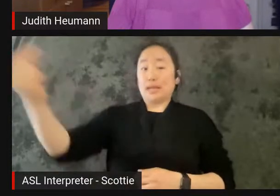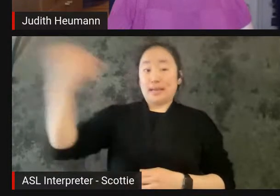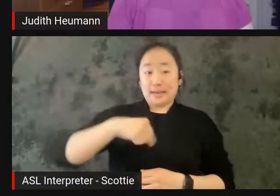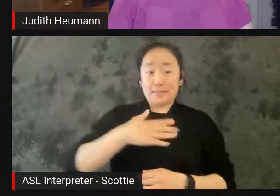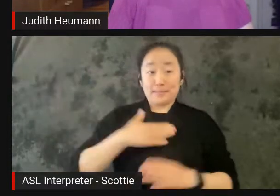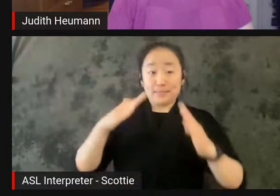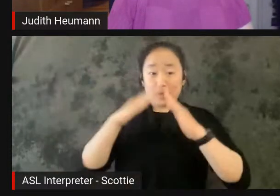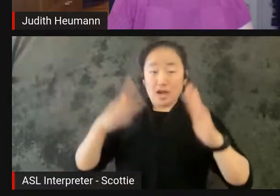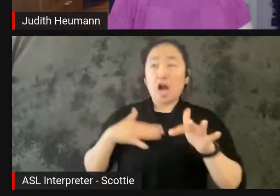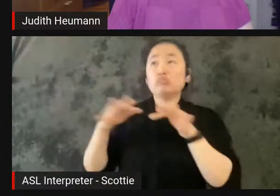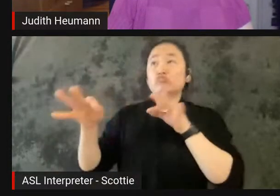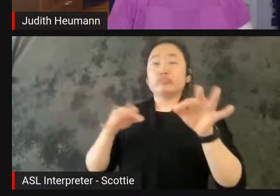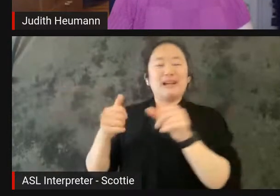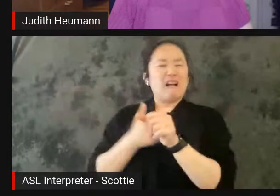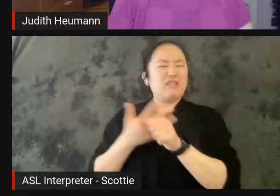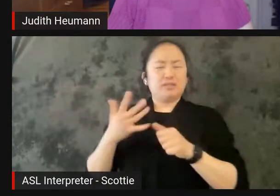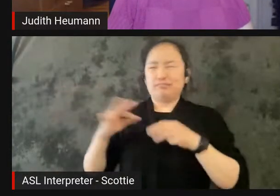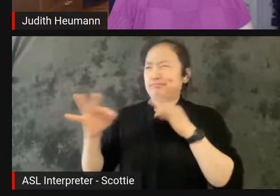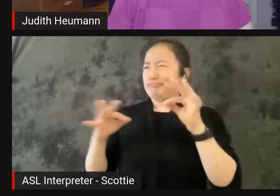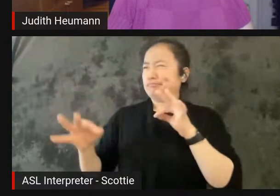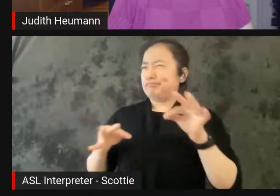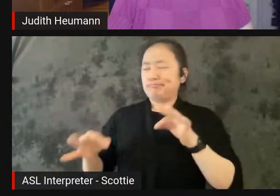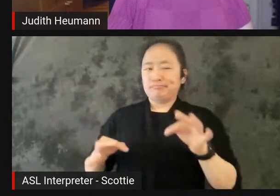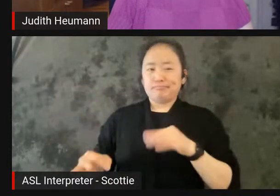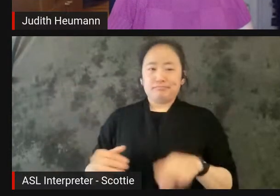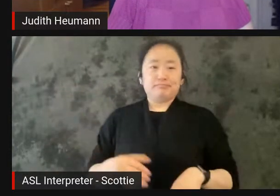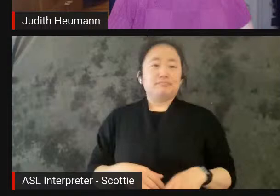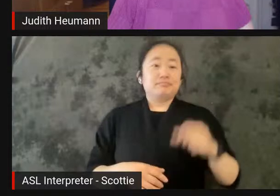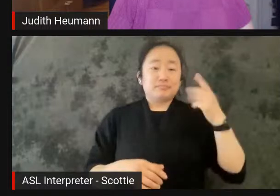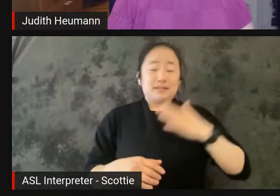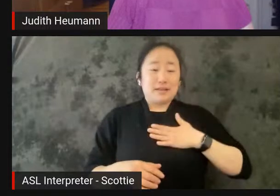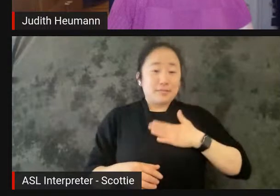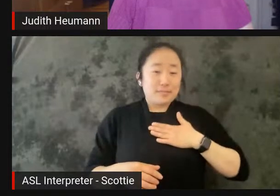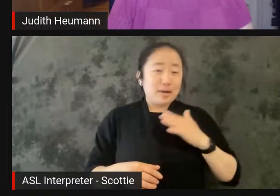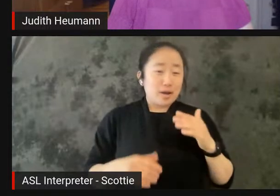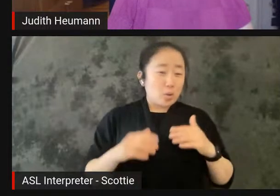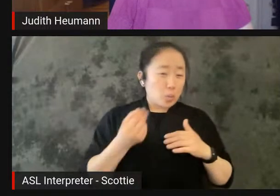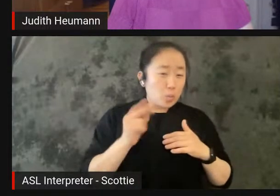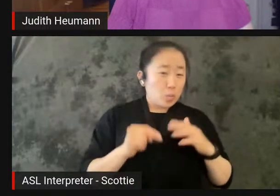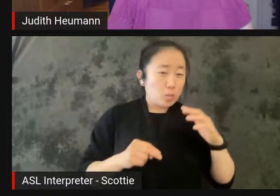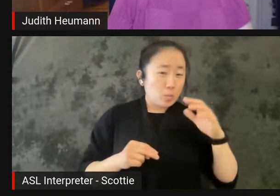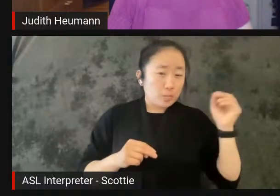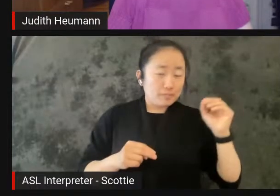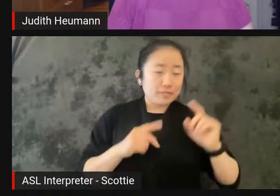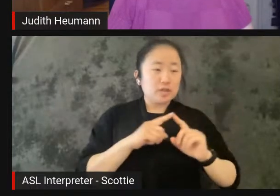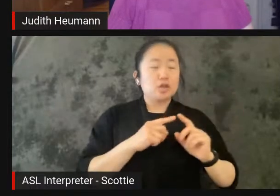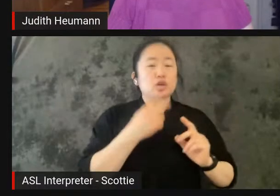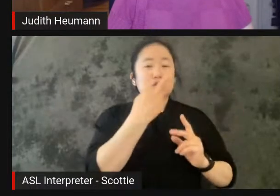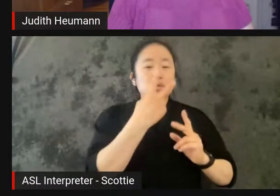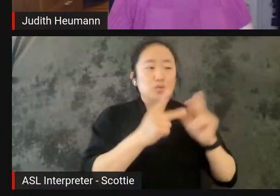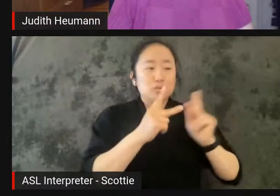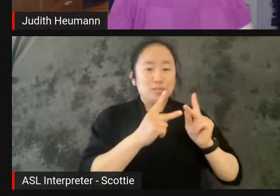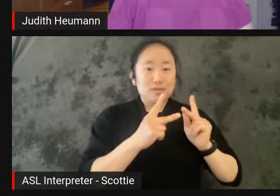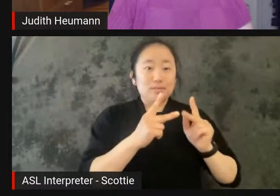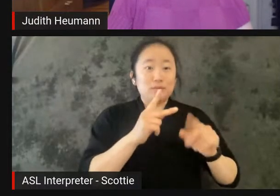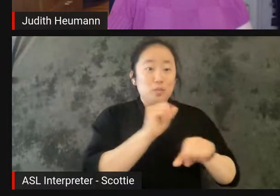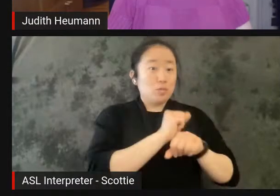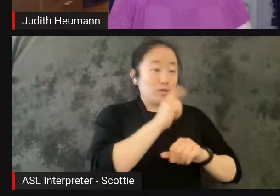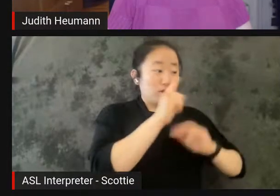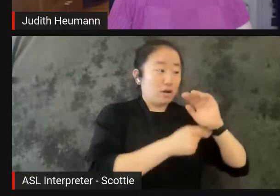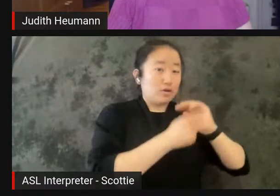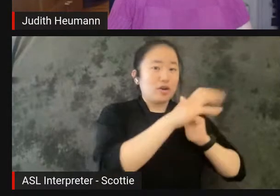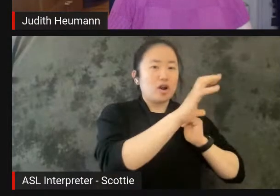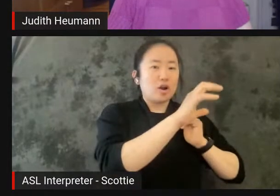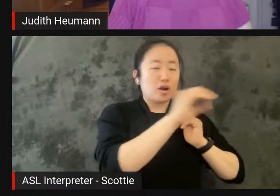done. I have my own company and 2 people who work. They come to work at 9 o'clock. And